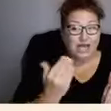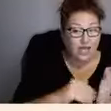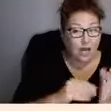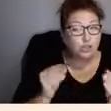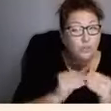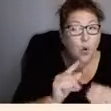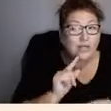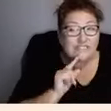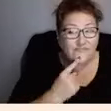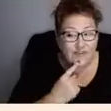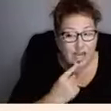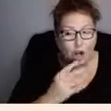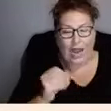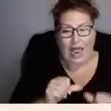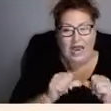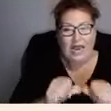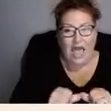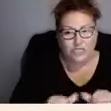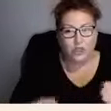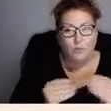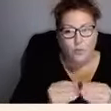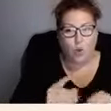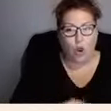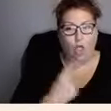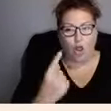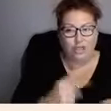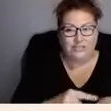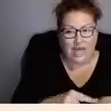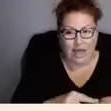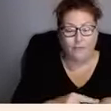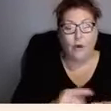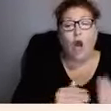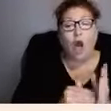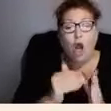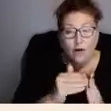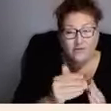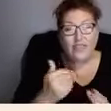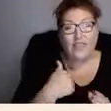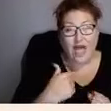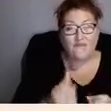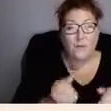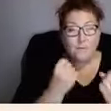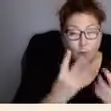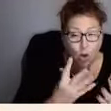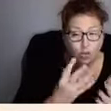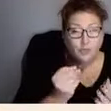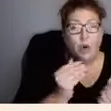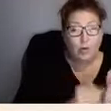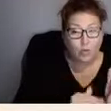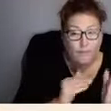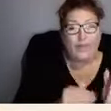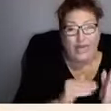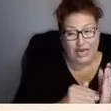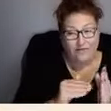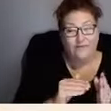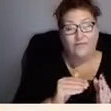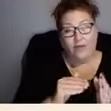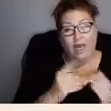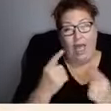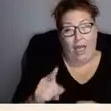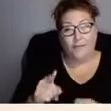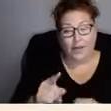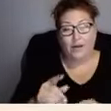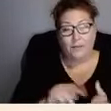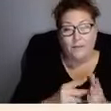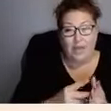and lasts for longer periods of time. Often there are multiple and repeated perpetrators, meaning that they're victimized over